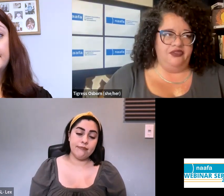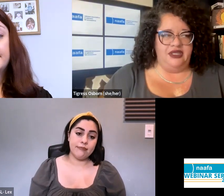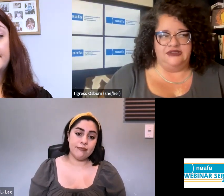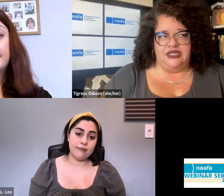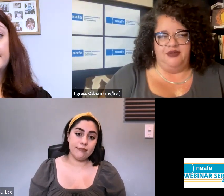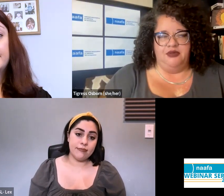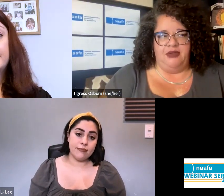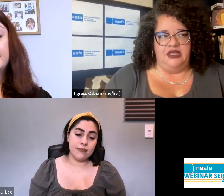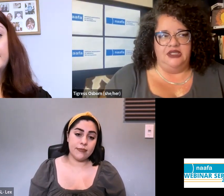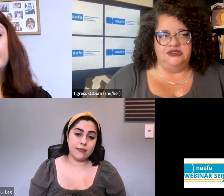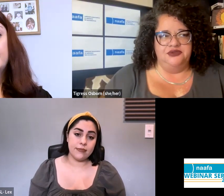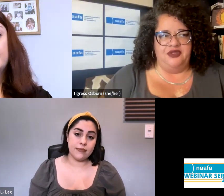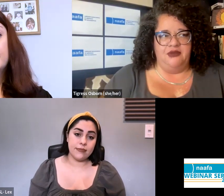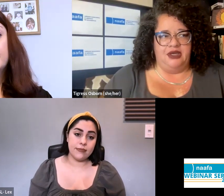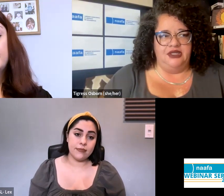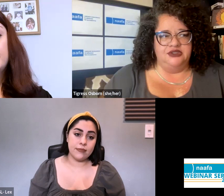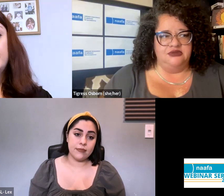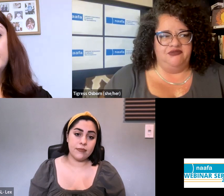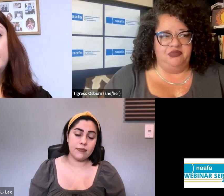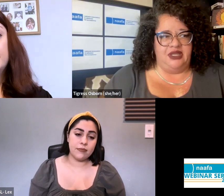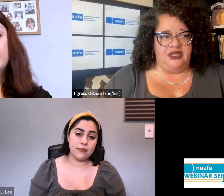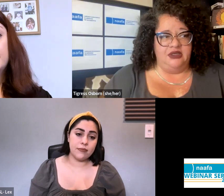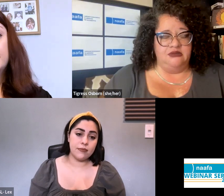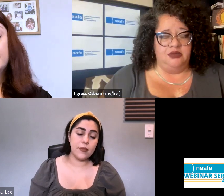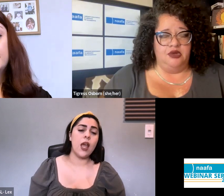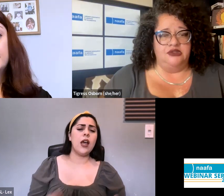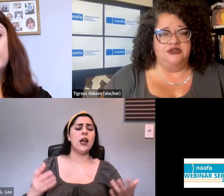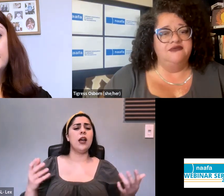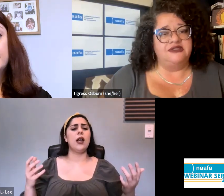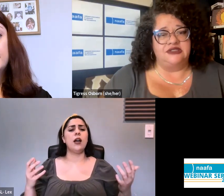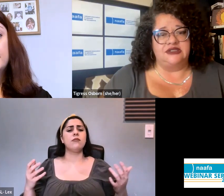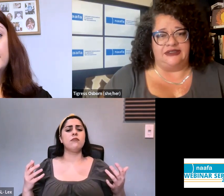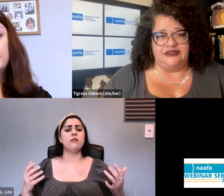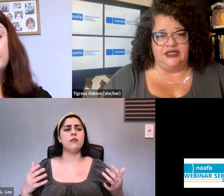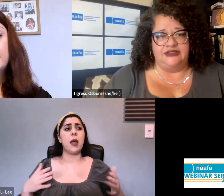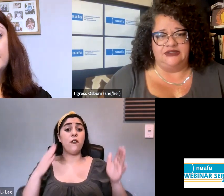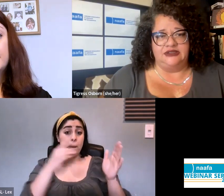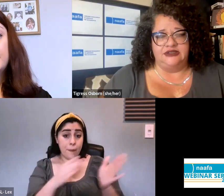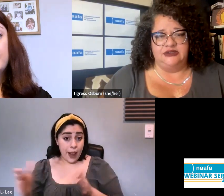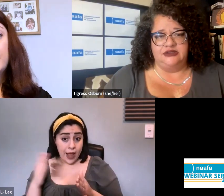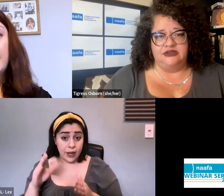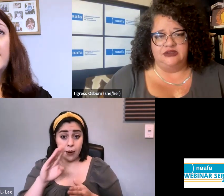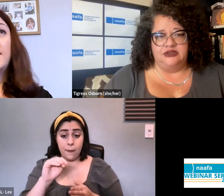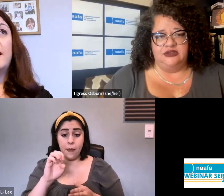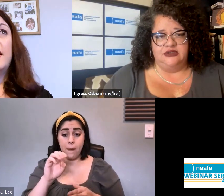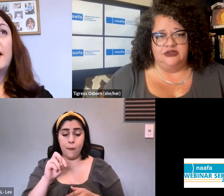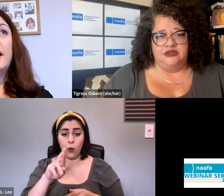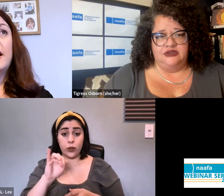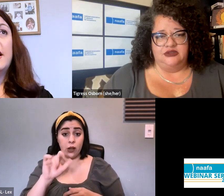What are things that people might need to think about in terms of planning memorial services and size?